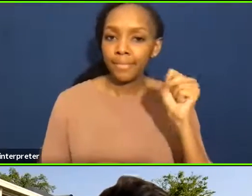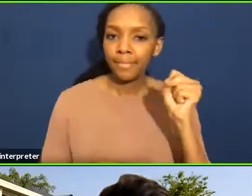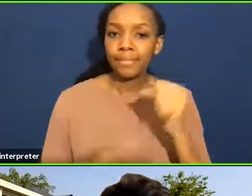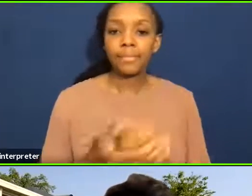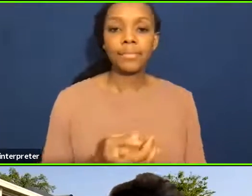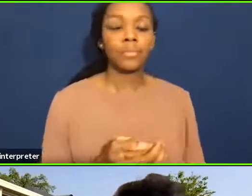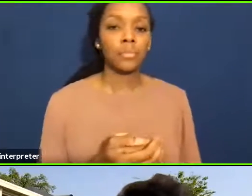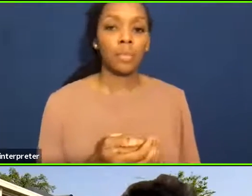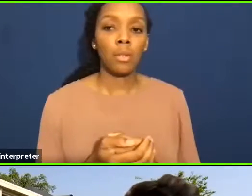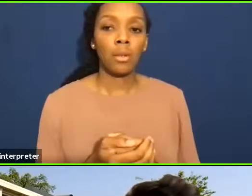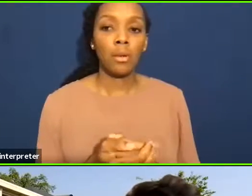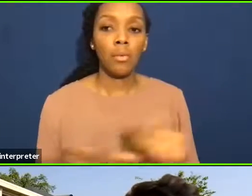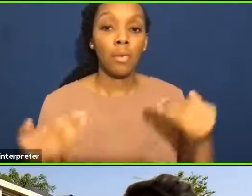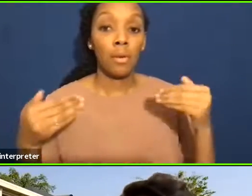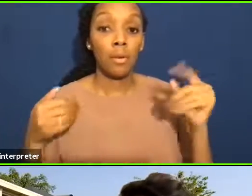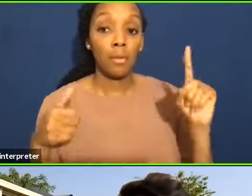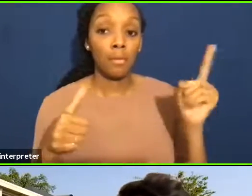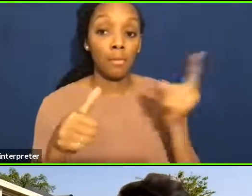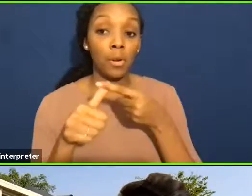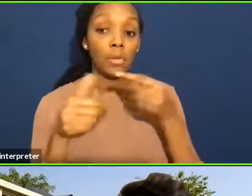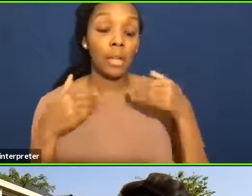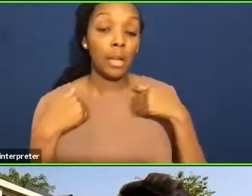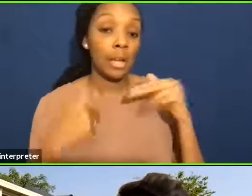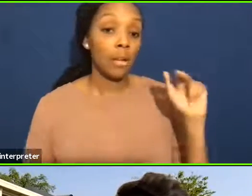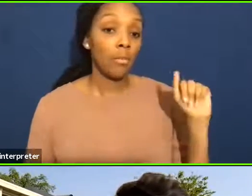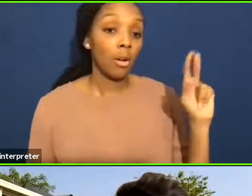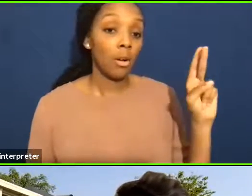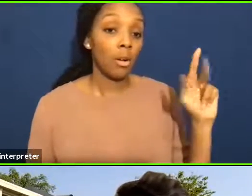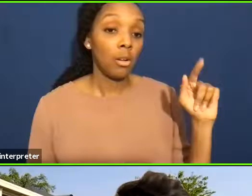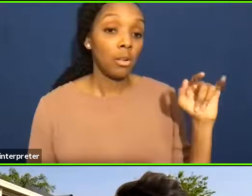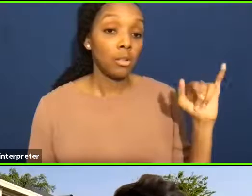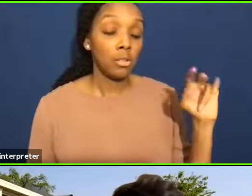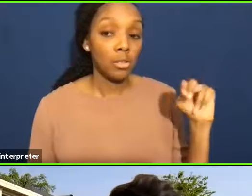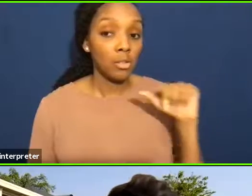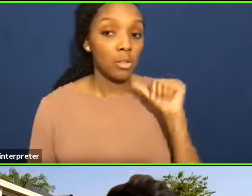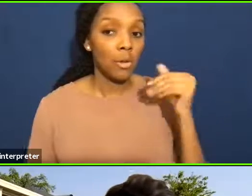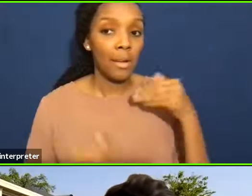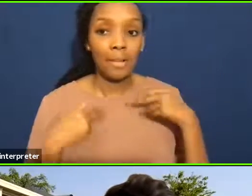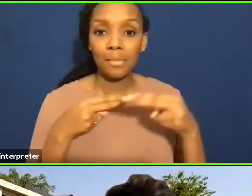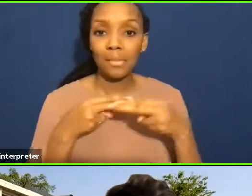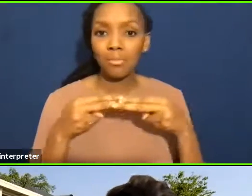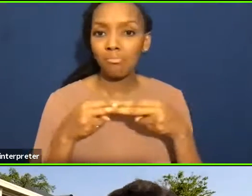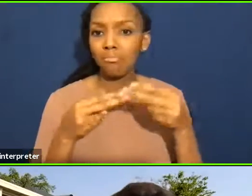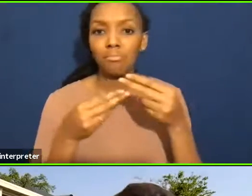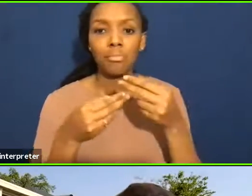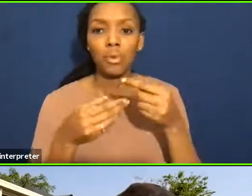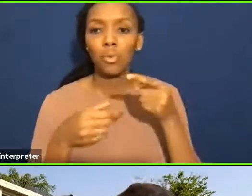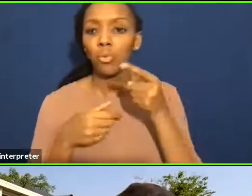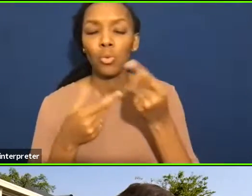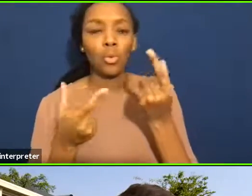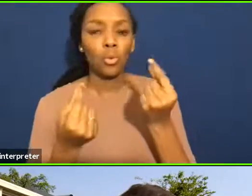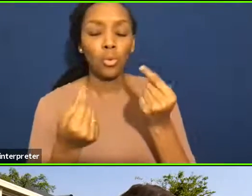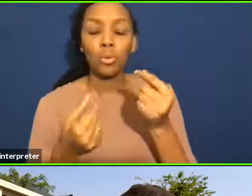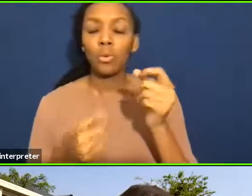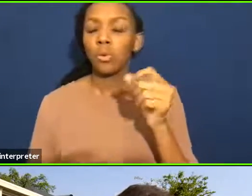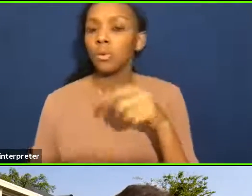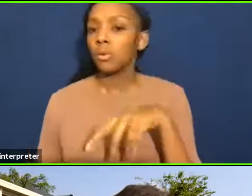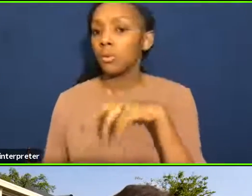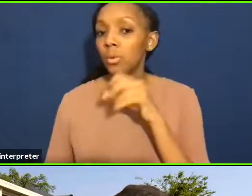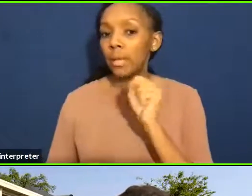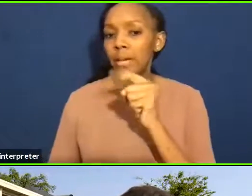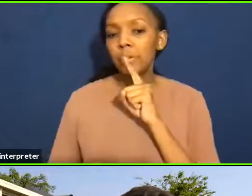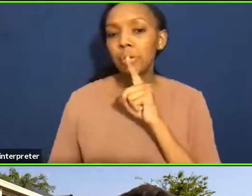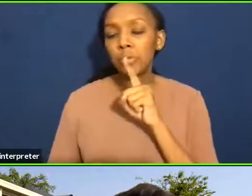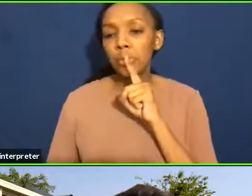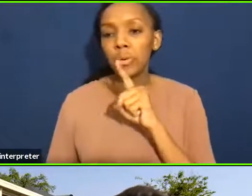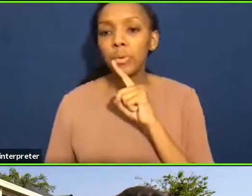Okay, so we have first Austin. We don't have any slides tonight, so can you just tell us what you've been up to? Yeah, we'll do. So what I've been